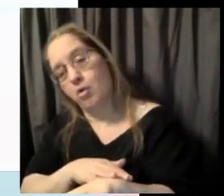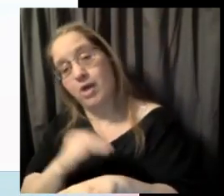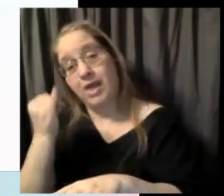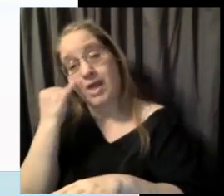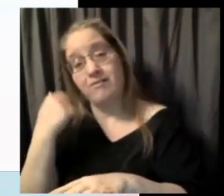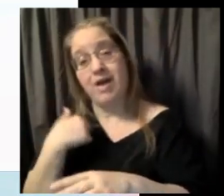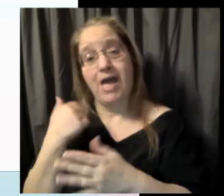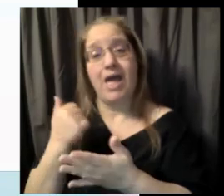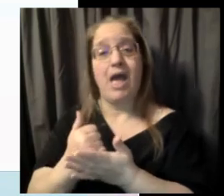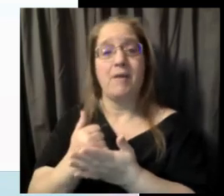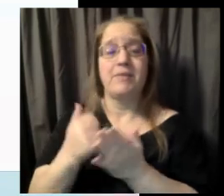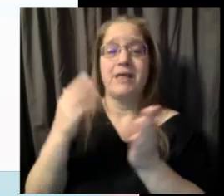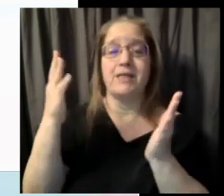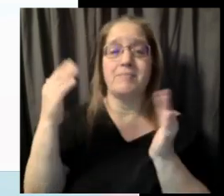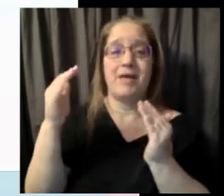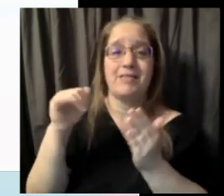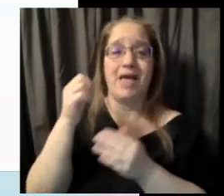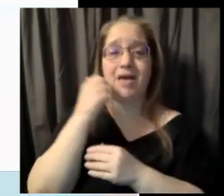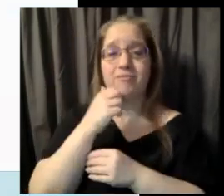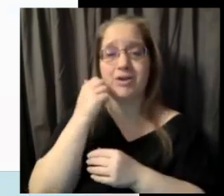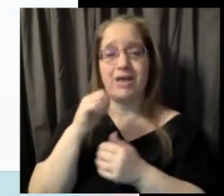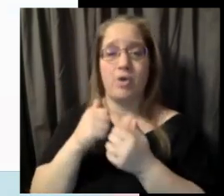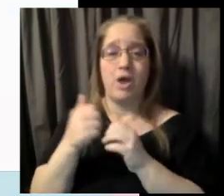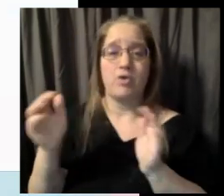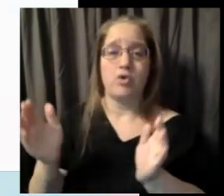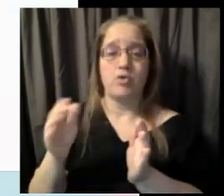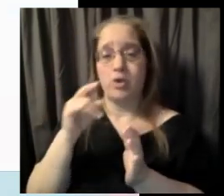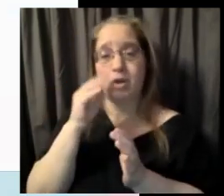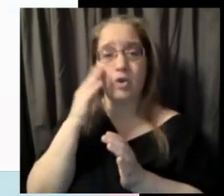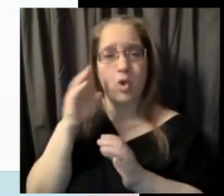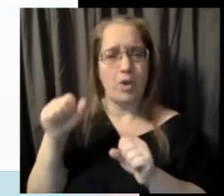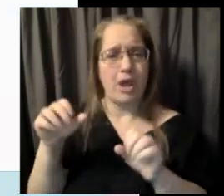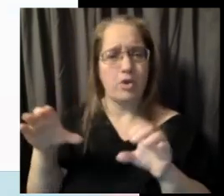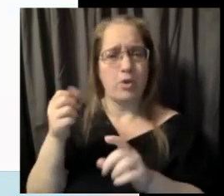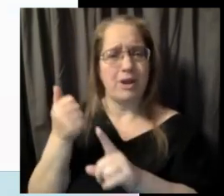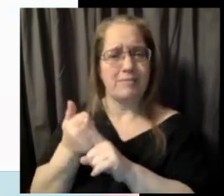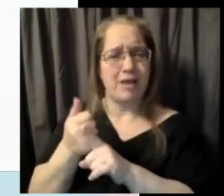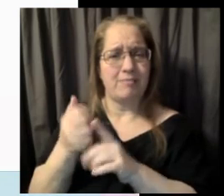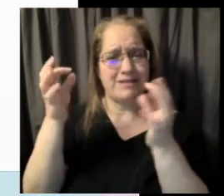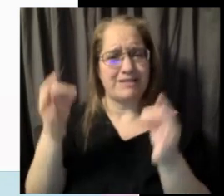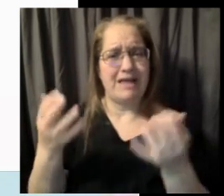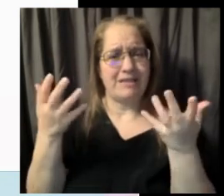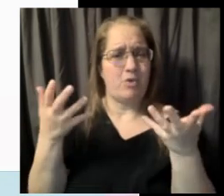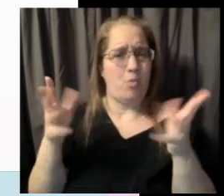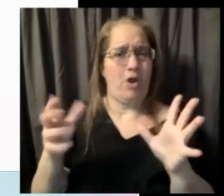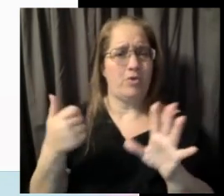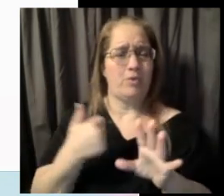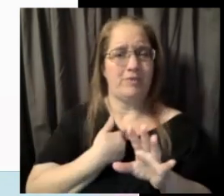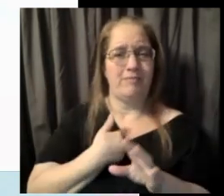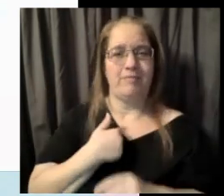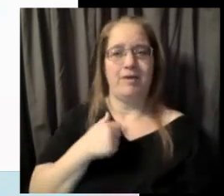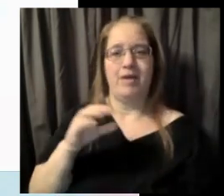on. If I help, then it's expected every day. So how do you encourage your child when you know he can do it, but he chooses not to? I think